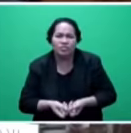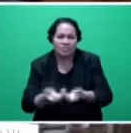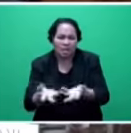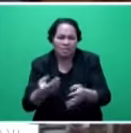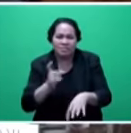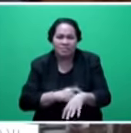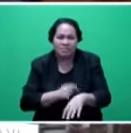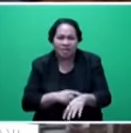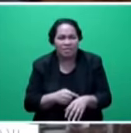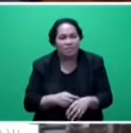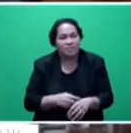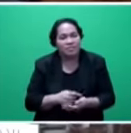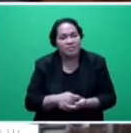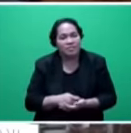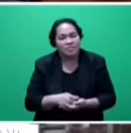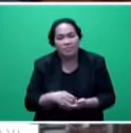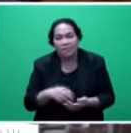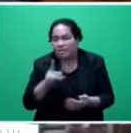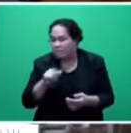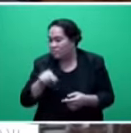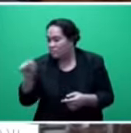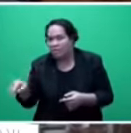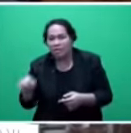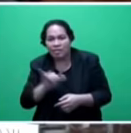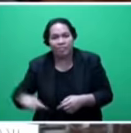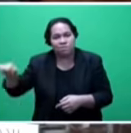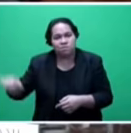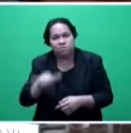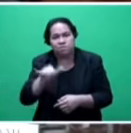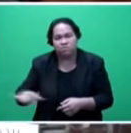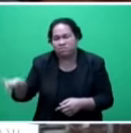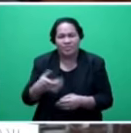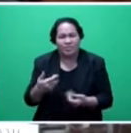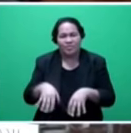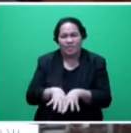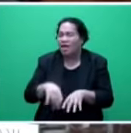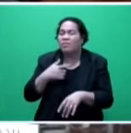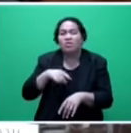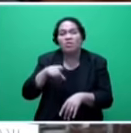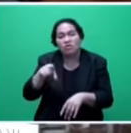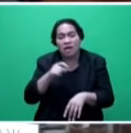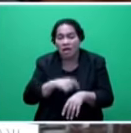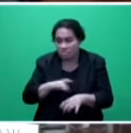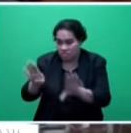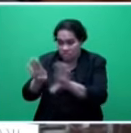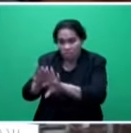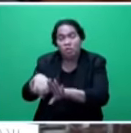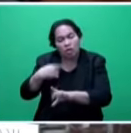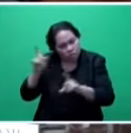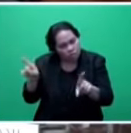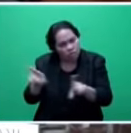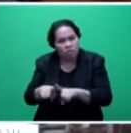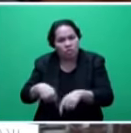on trans-Tasman and Bulla Bubble, knowing too well that the borders will remain closed for some